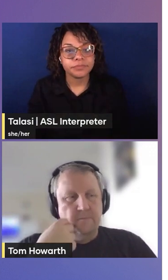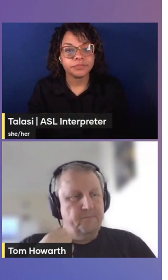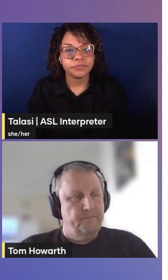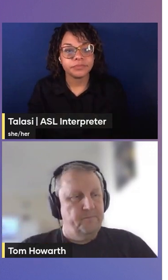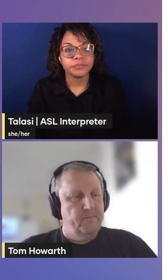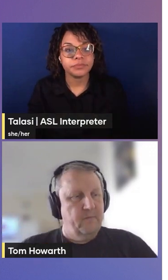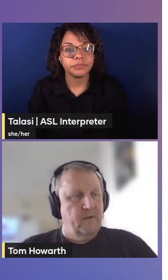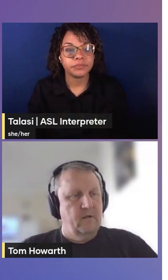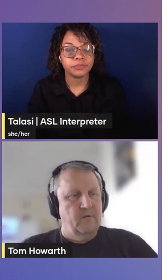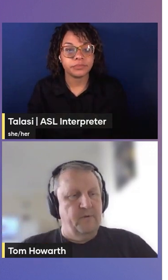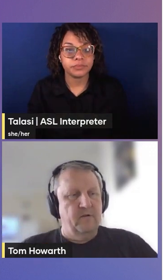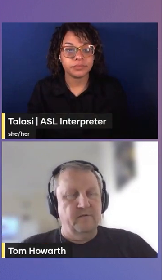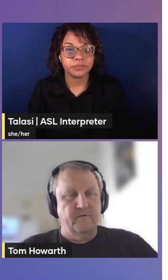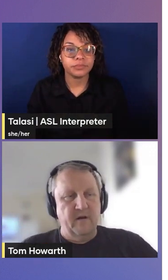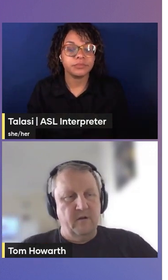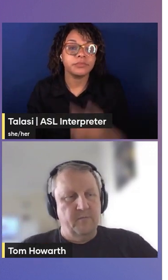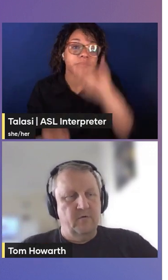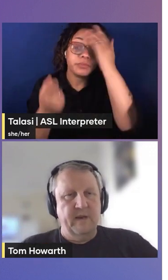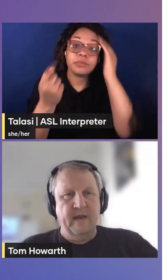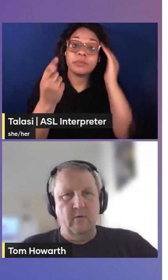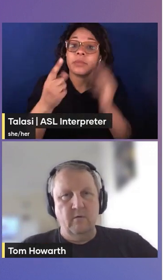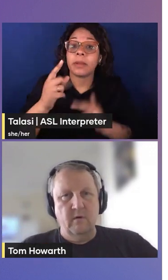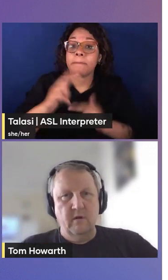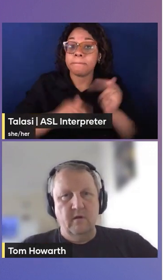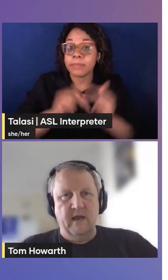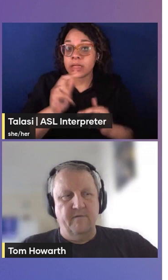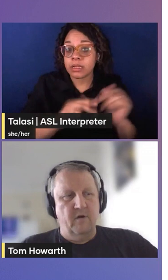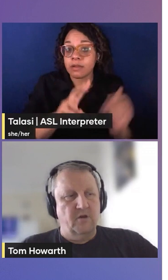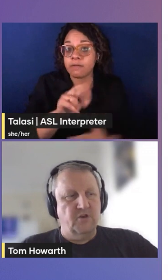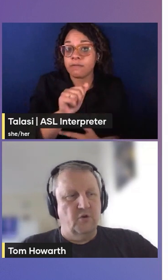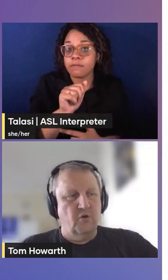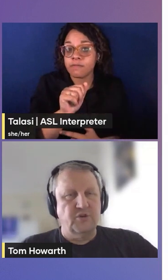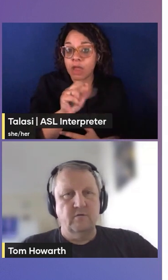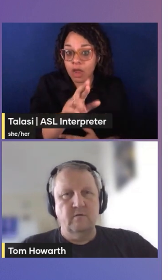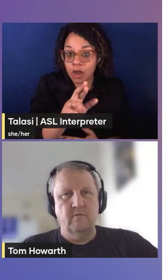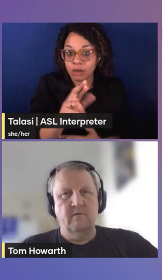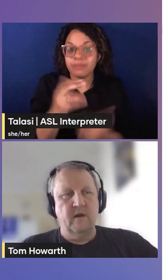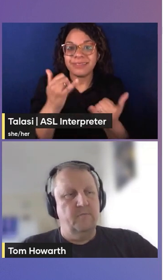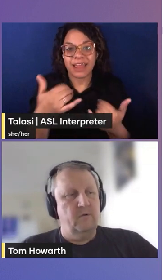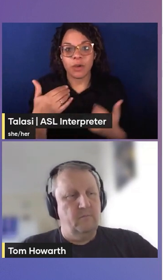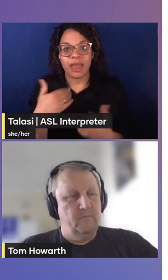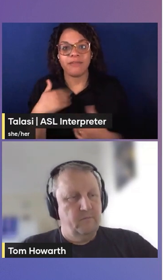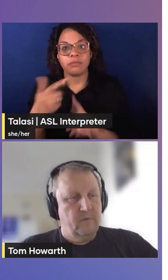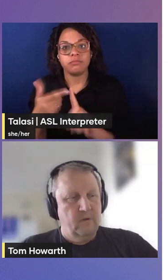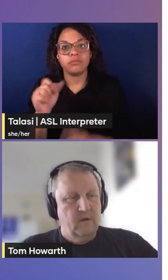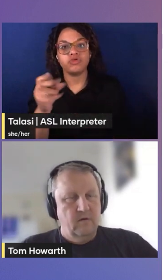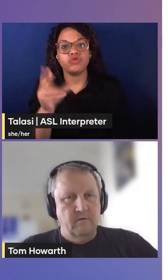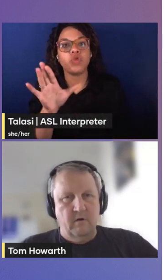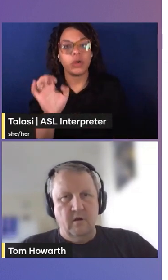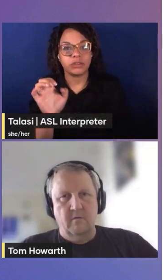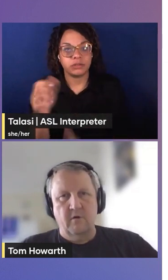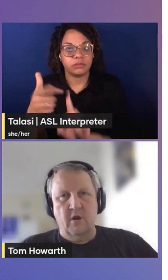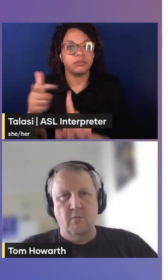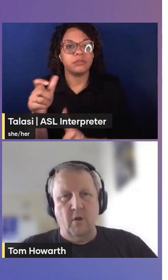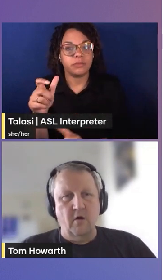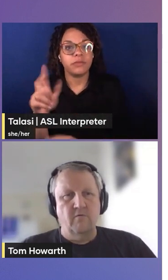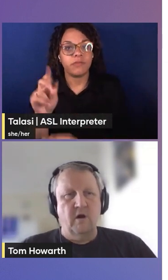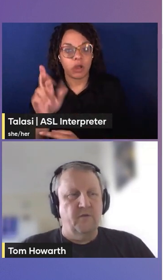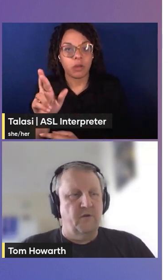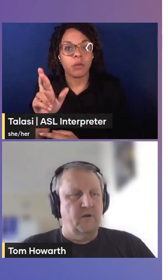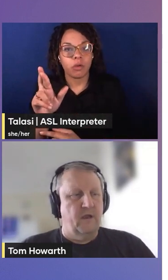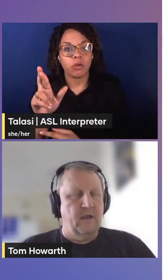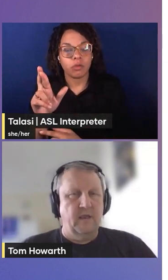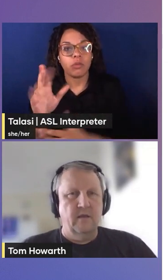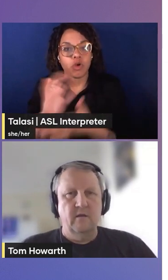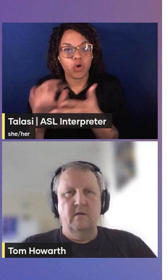Unlike the builder variable, we now have a source variable, a code block,